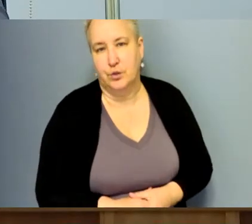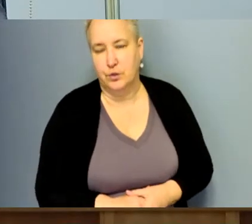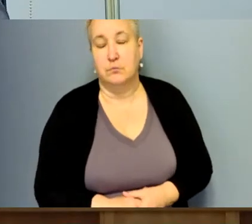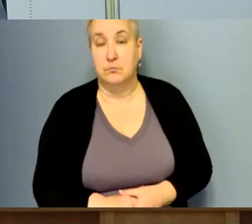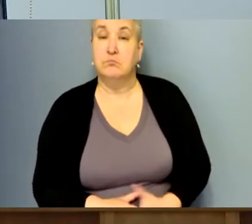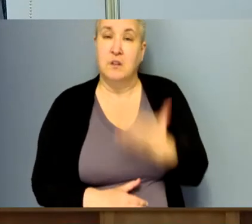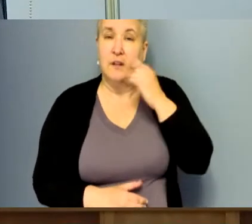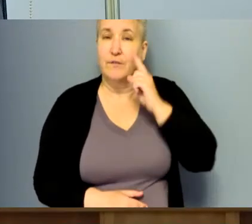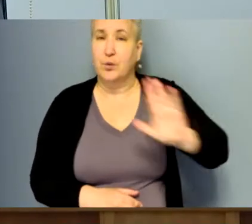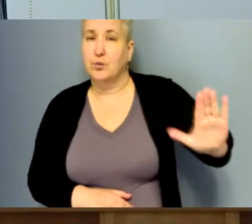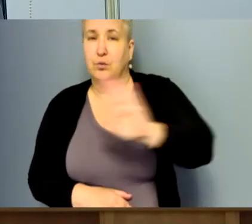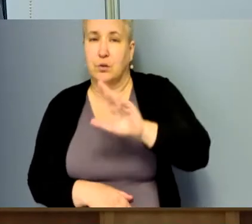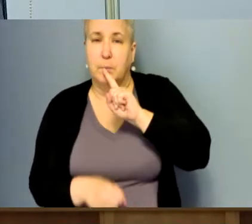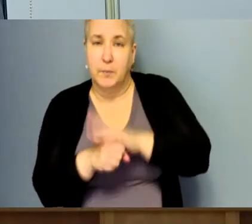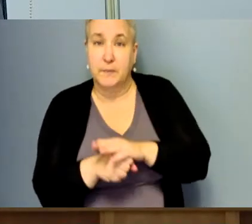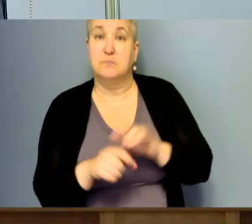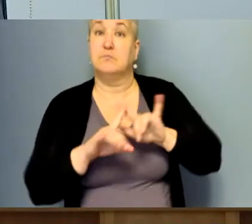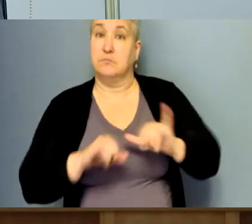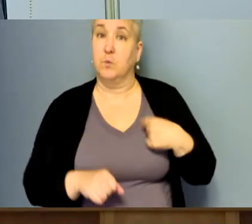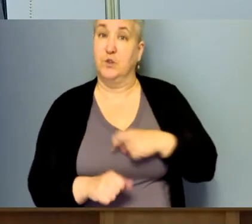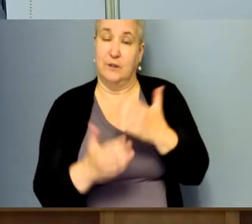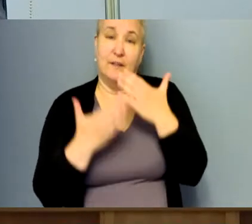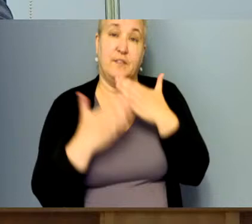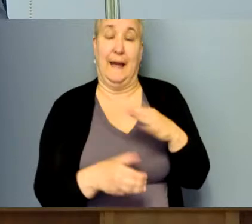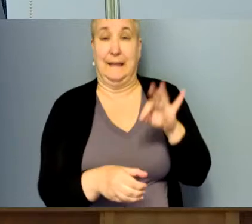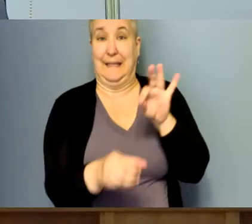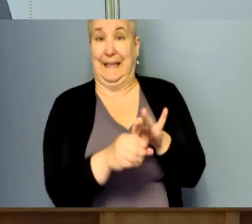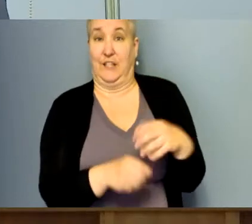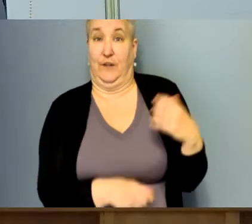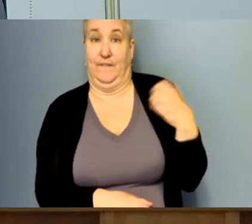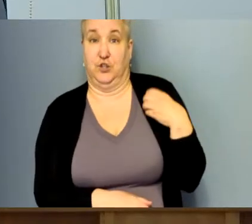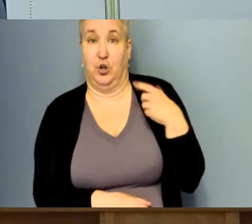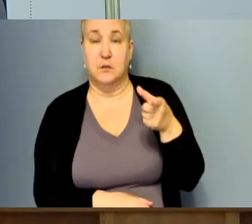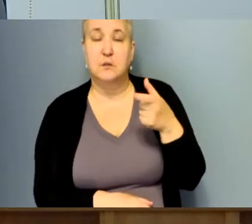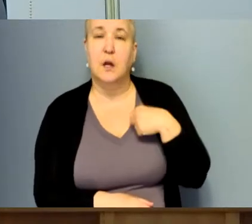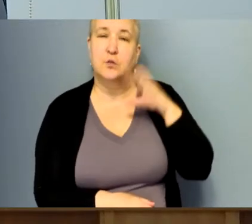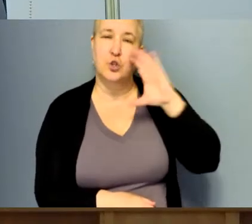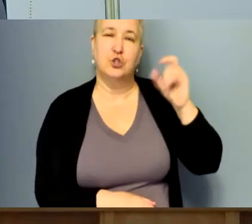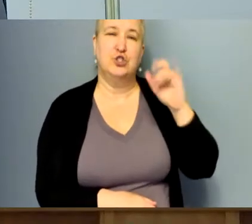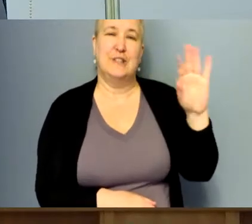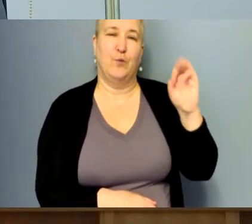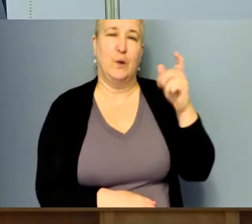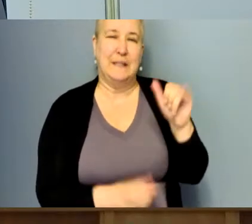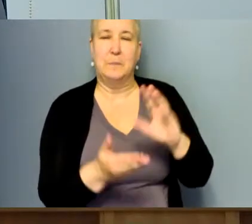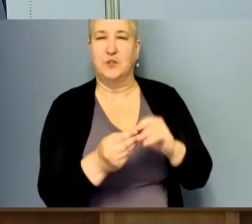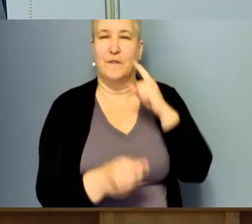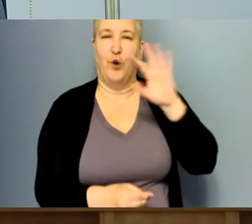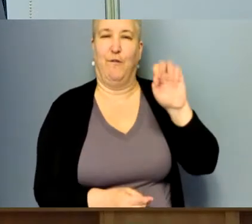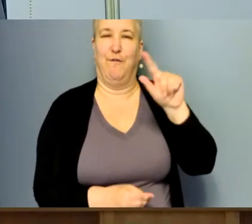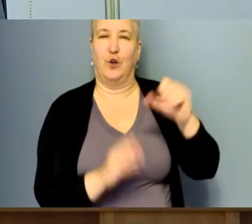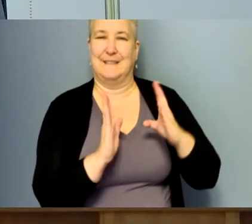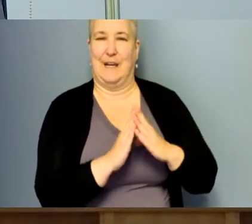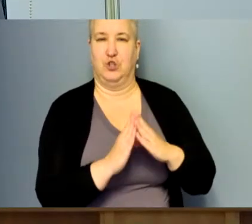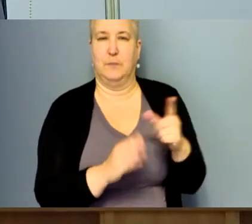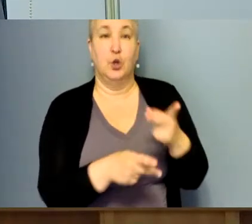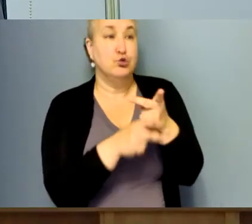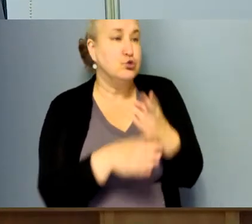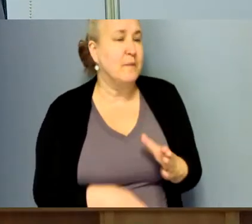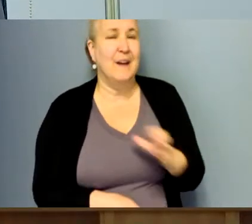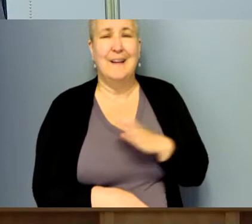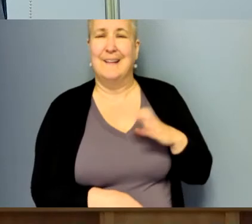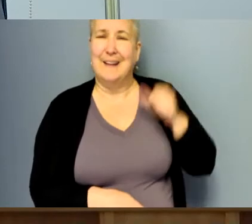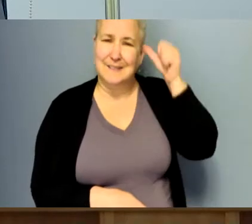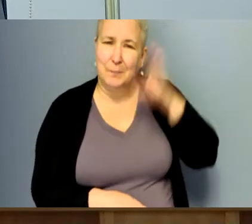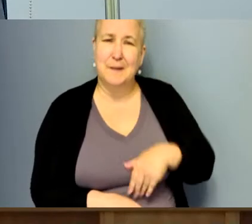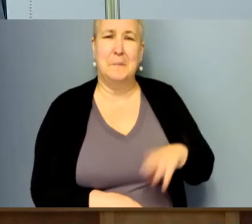for your commitments, and we really should also thank the elected officials. I know Chief Whitney mentioned it for Falls Township, but the supervisors, the councilmen, the